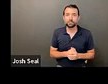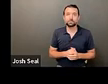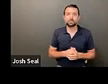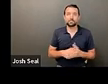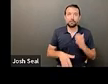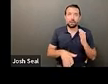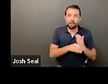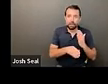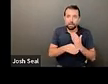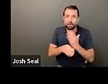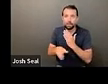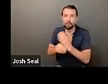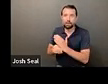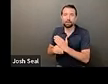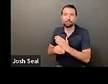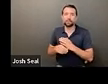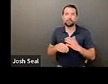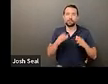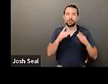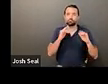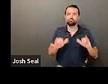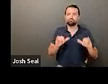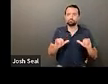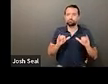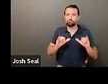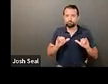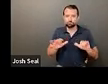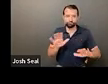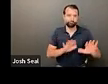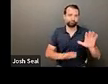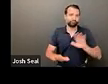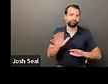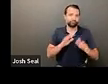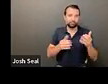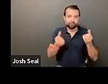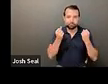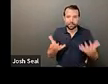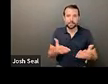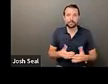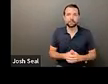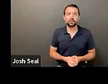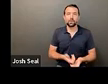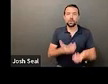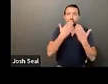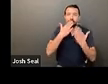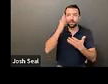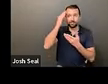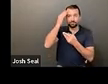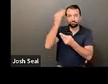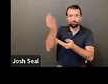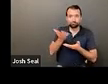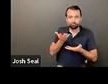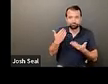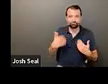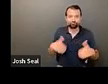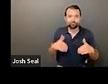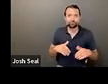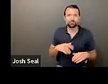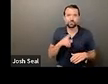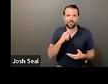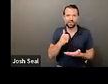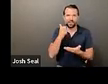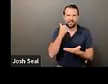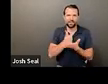useful. Here's another one. And it was just like, oh my gosh, they're sharing all of these things. They're supposed to be helpful, but I don't know where any of